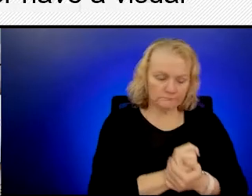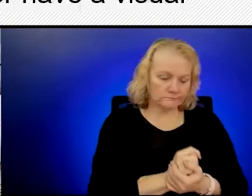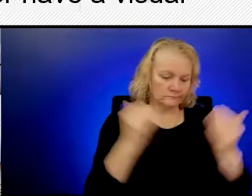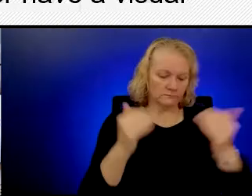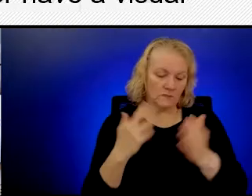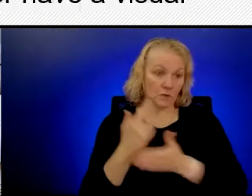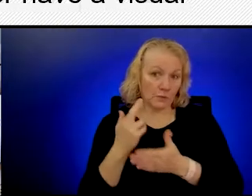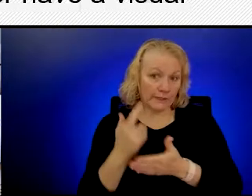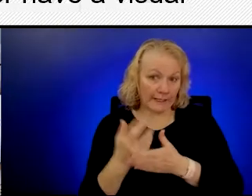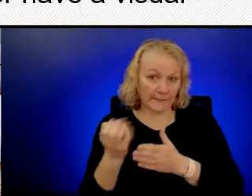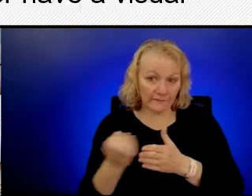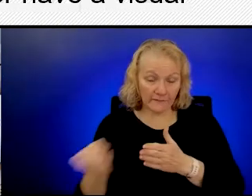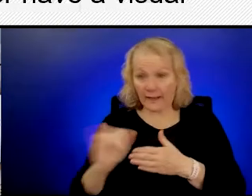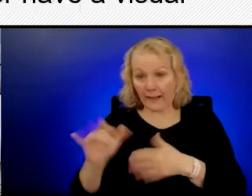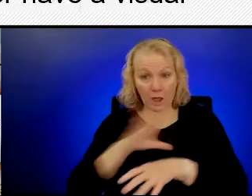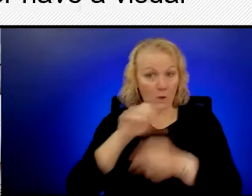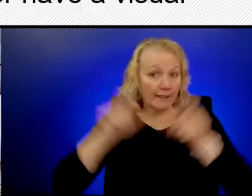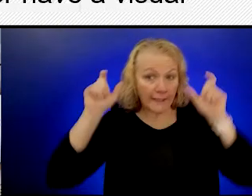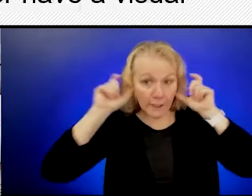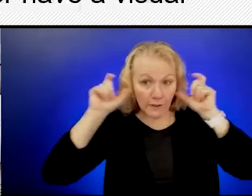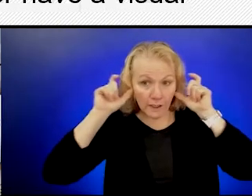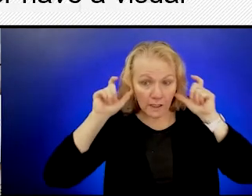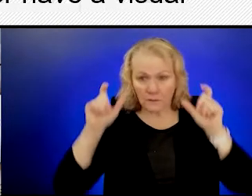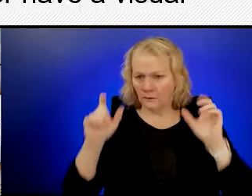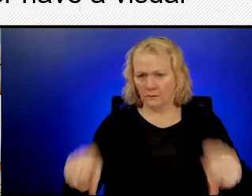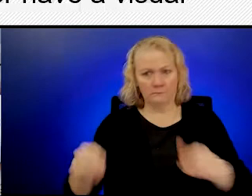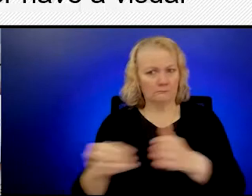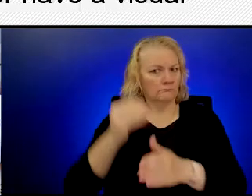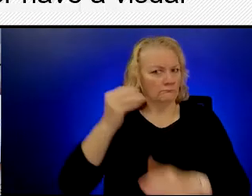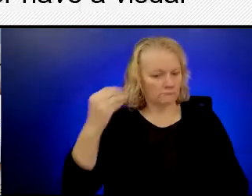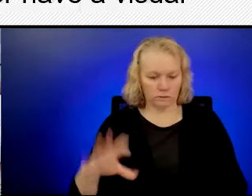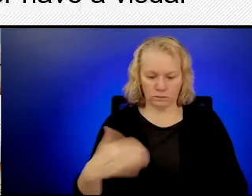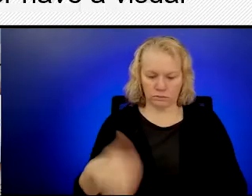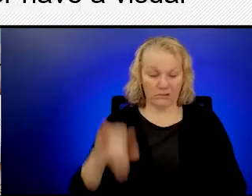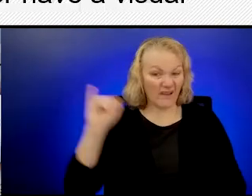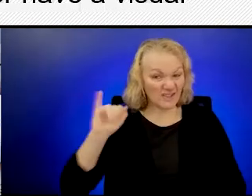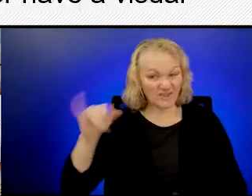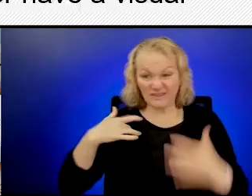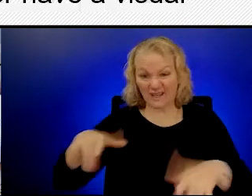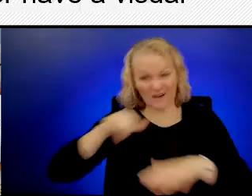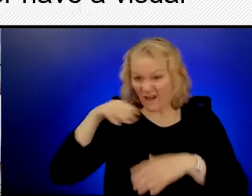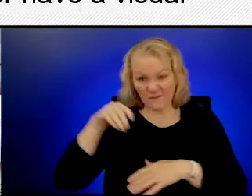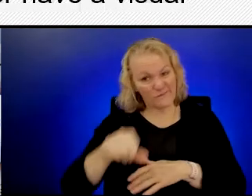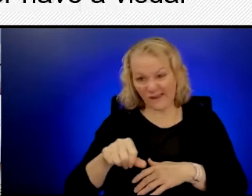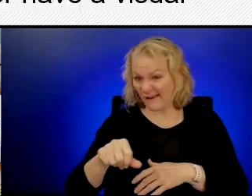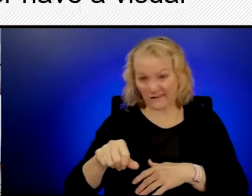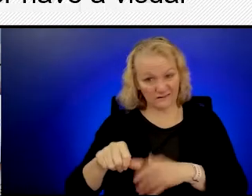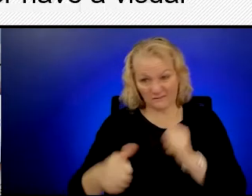rehabilitation devices, including hearing aids, which can be very expensive and insurance usually doesn't cover a fraction